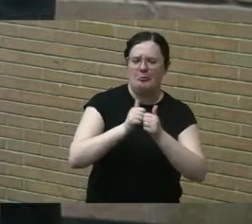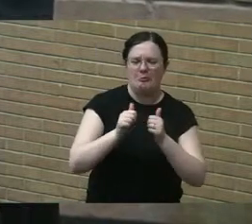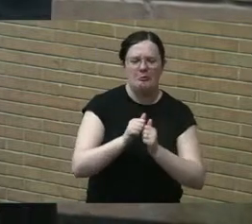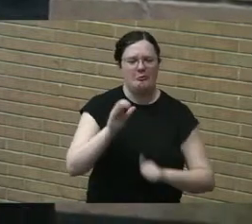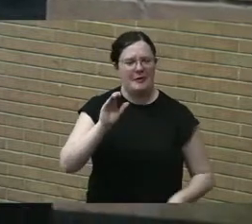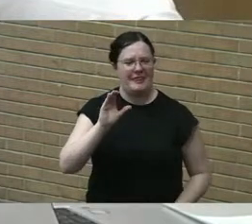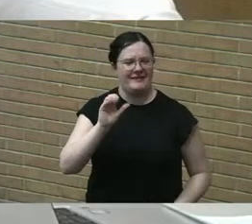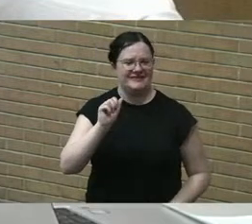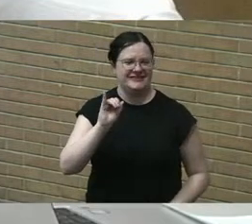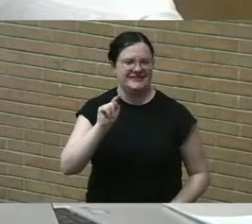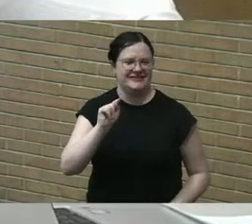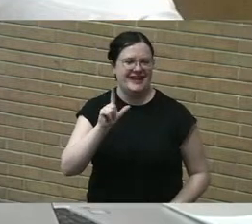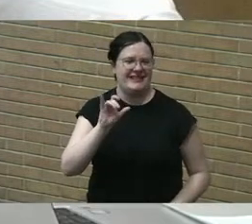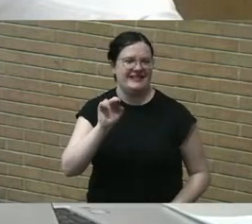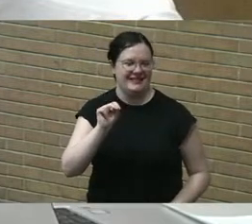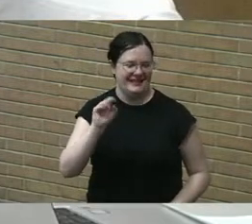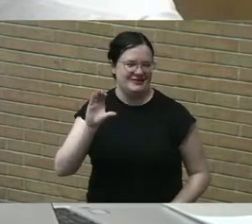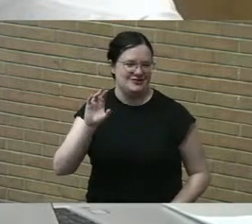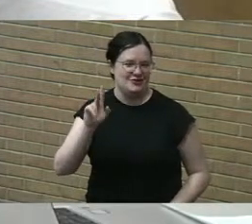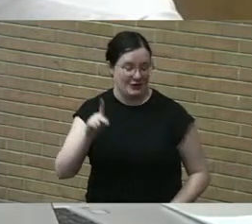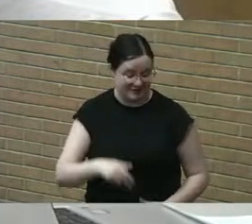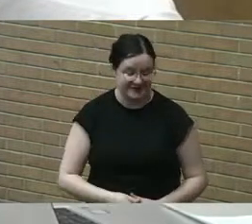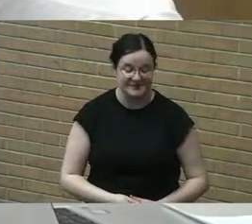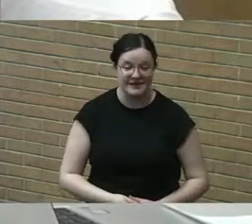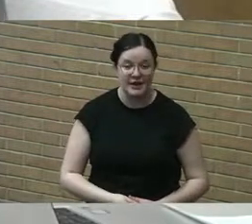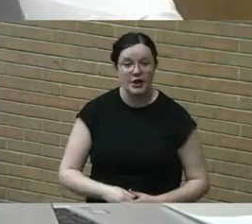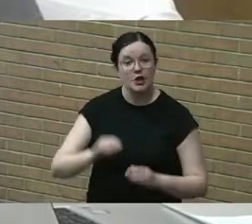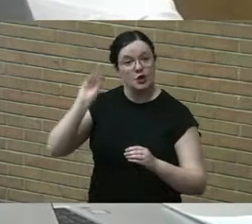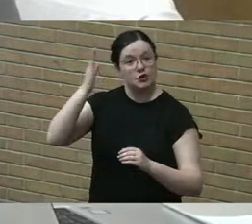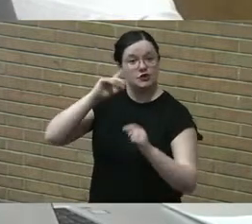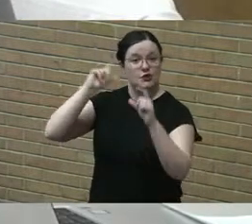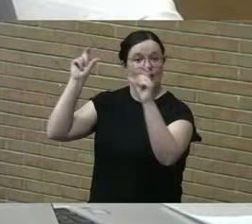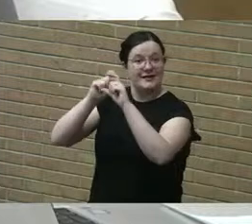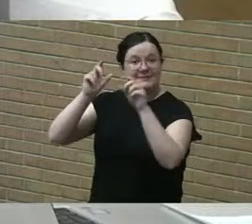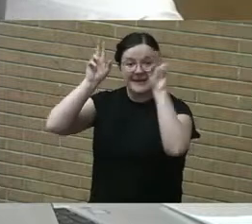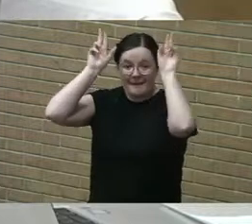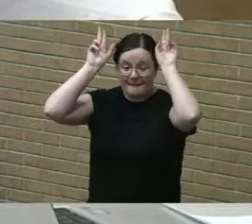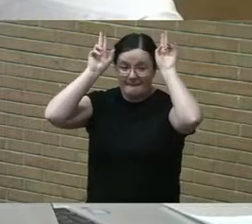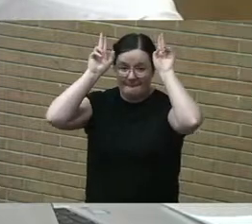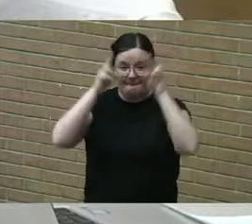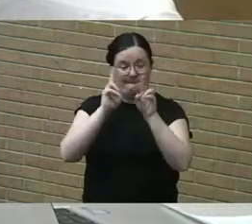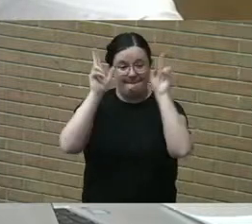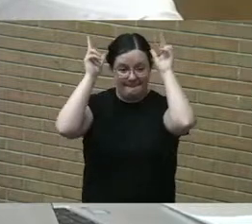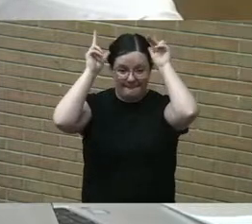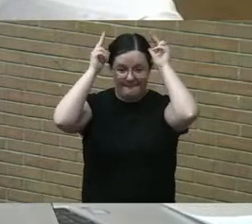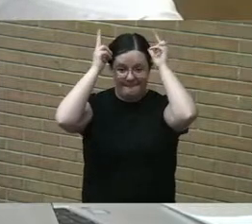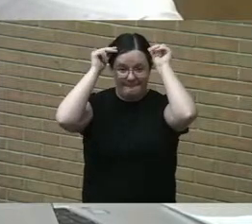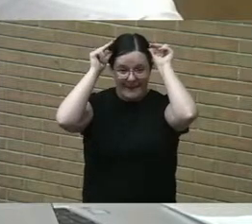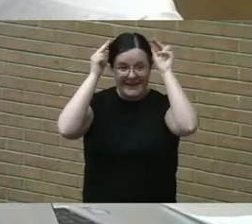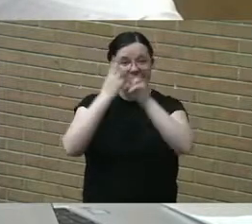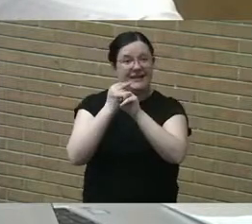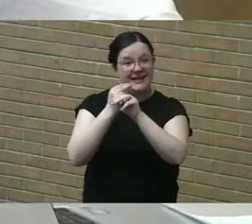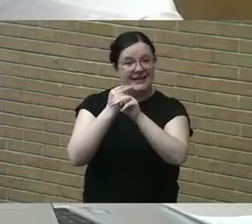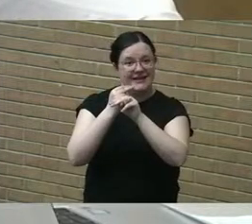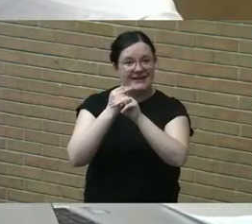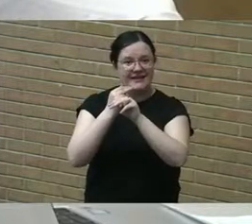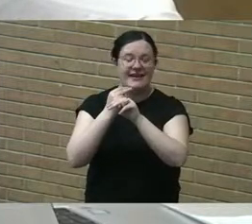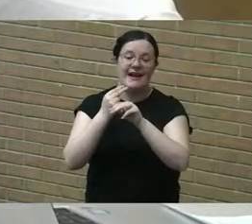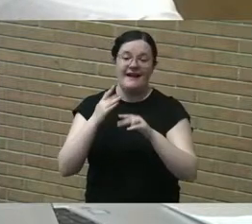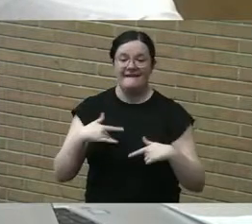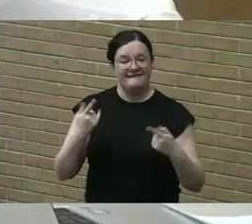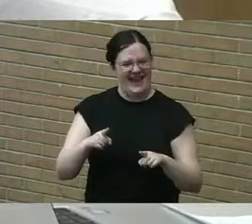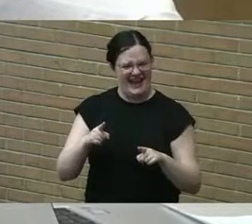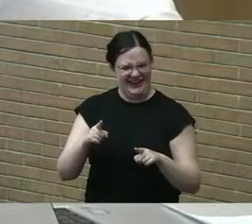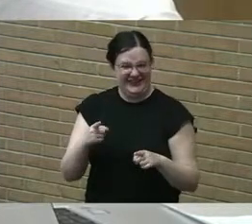The Brickyard Solar Eclipse Bunny Trail event is now open, but hurry! It hops away until next year on Friday,